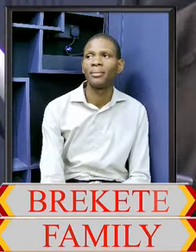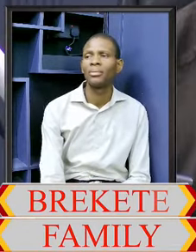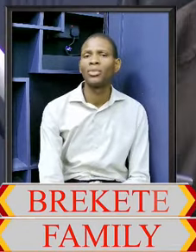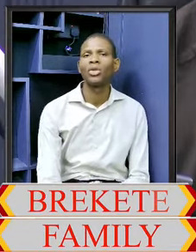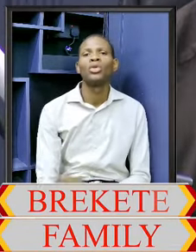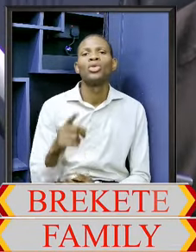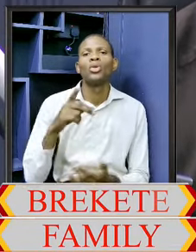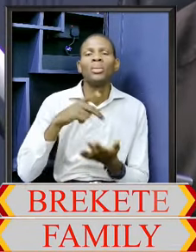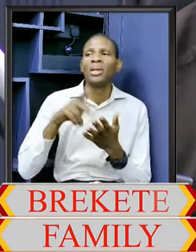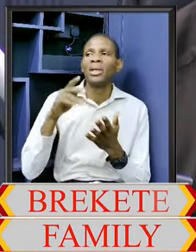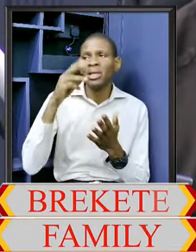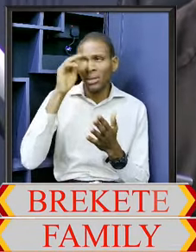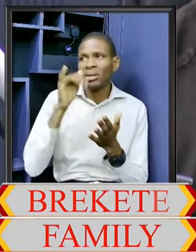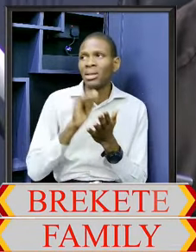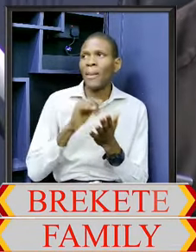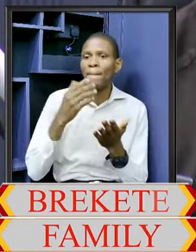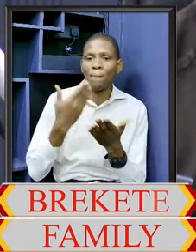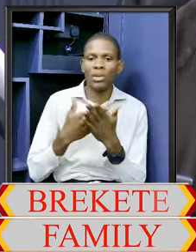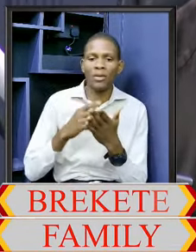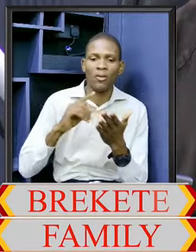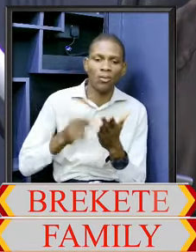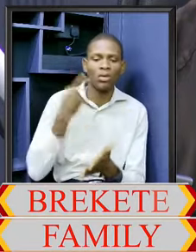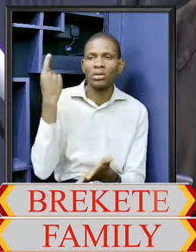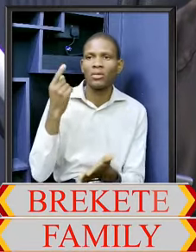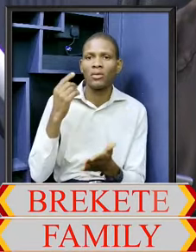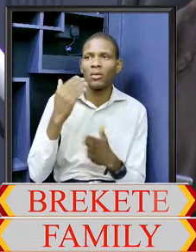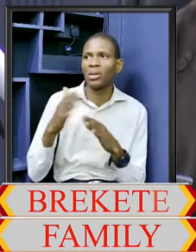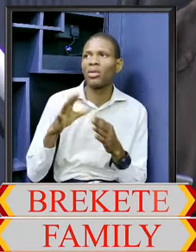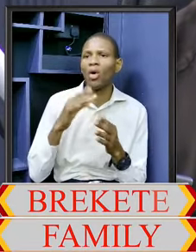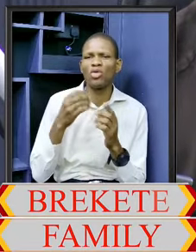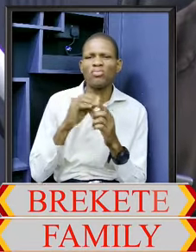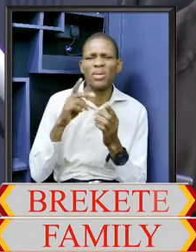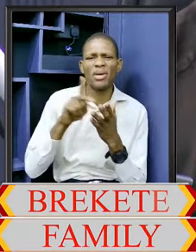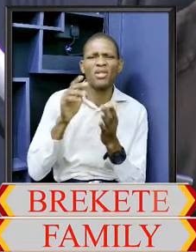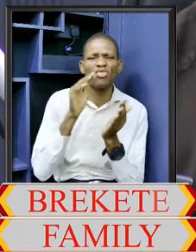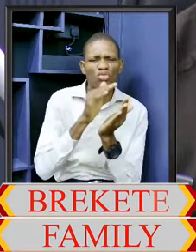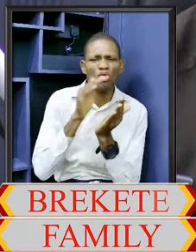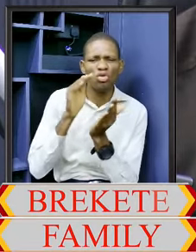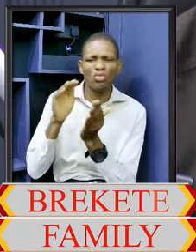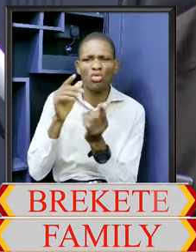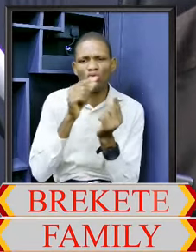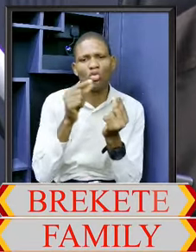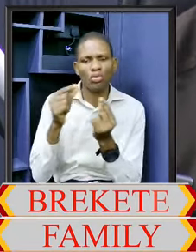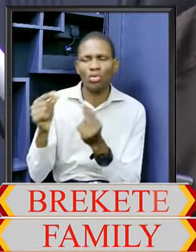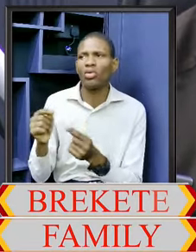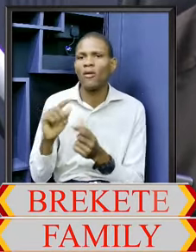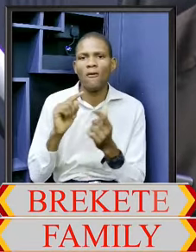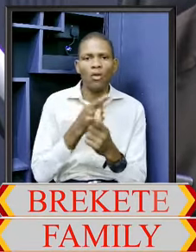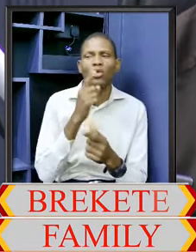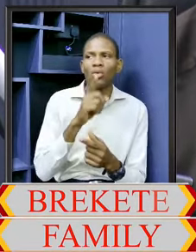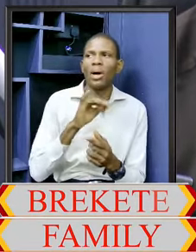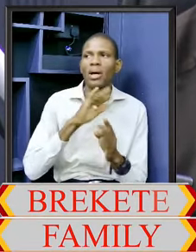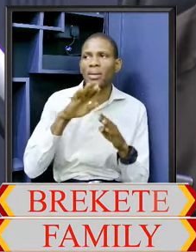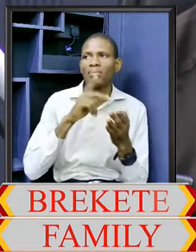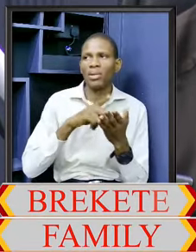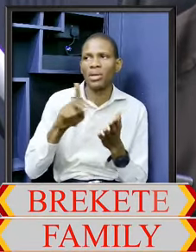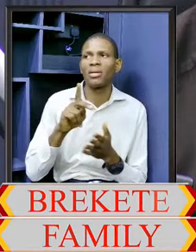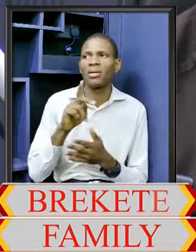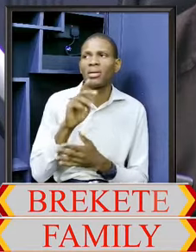You pay them that money at once, or you pay them small, small? No, I pay them small, small. The first one, I gave him